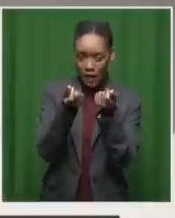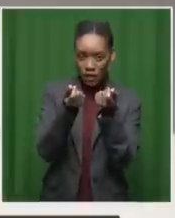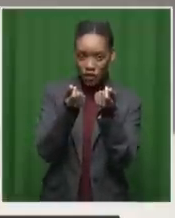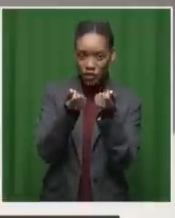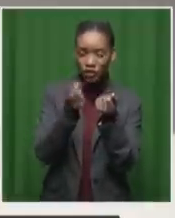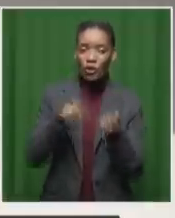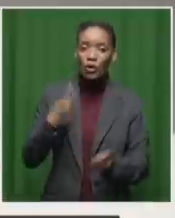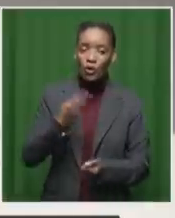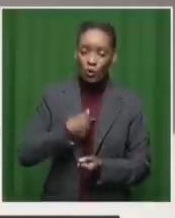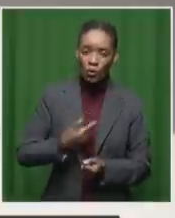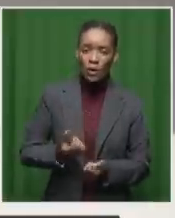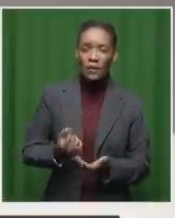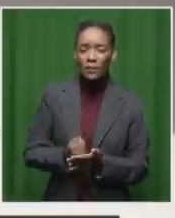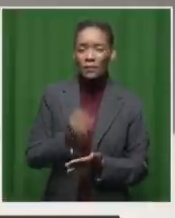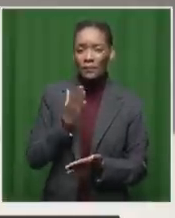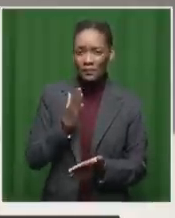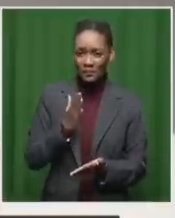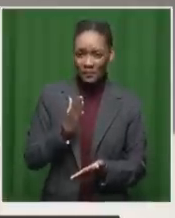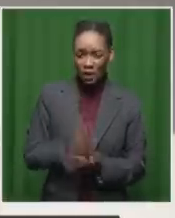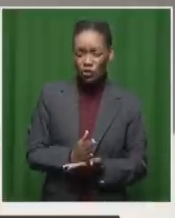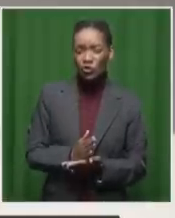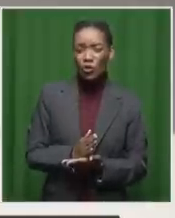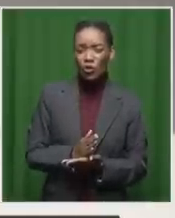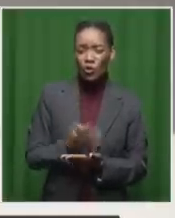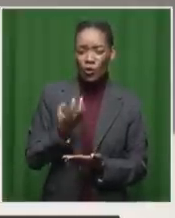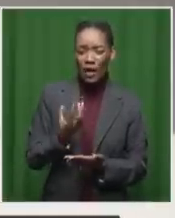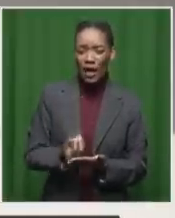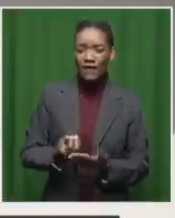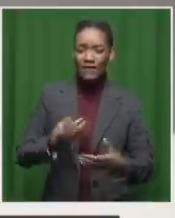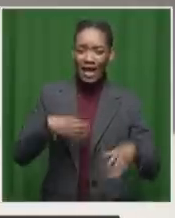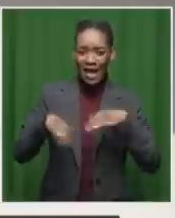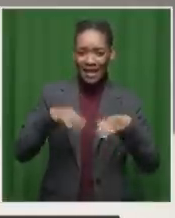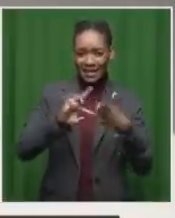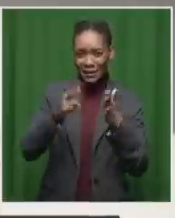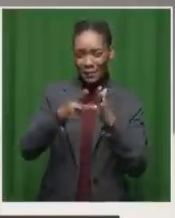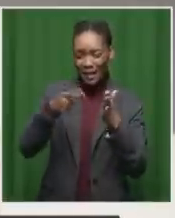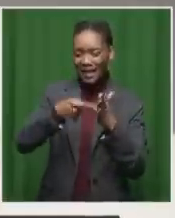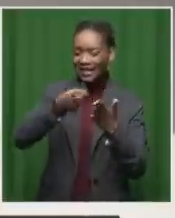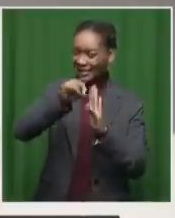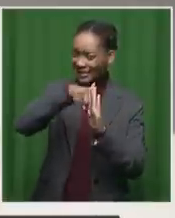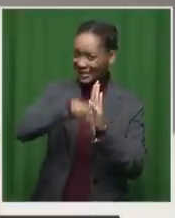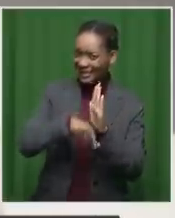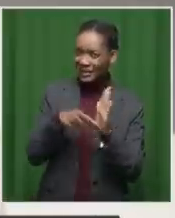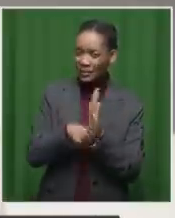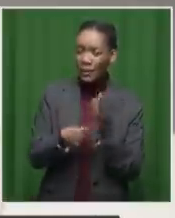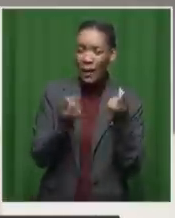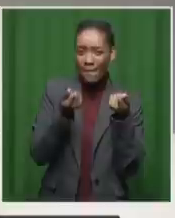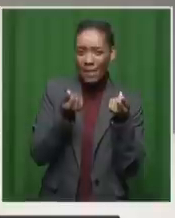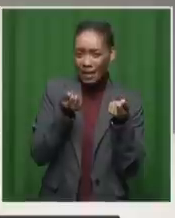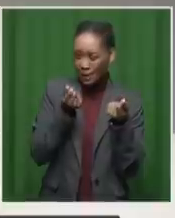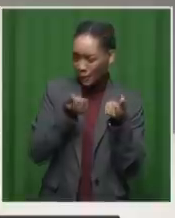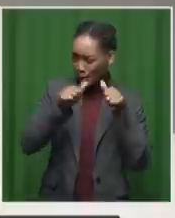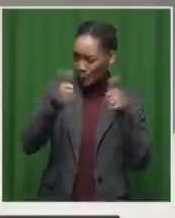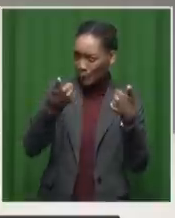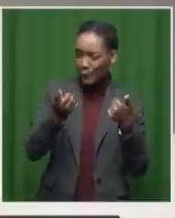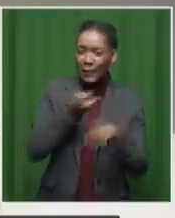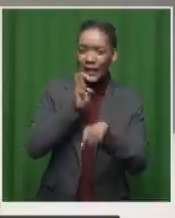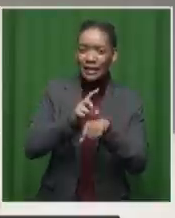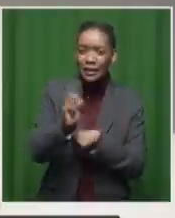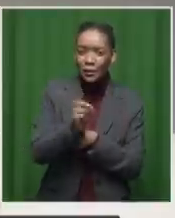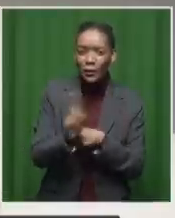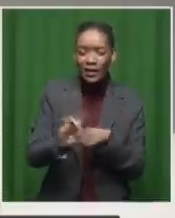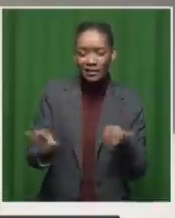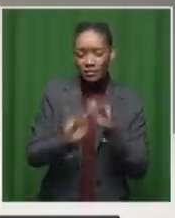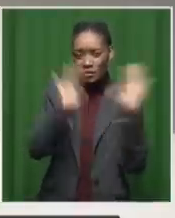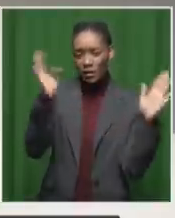that we have a comprehensive action plan, well costed. We know our needs, and based on